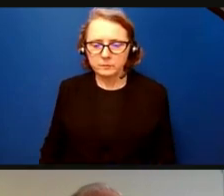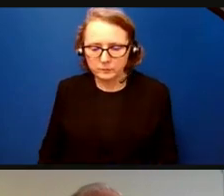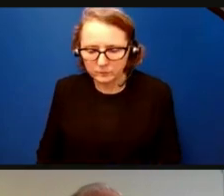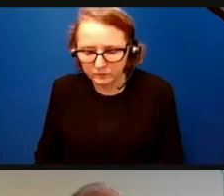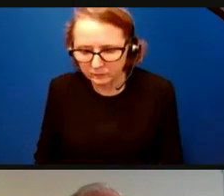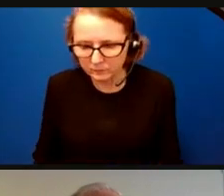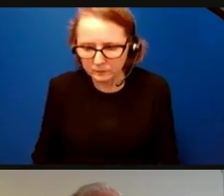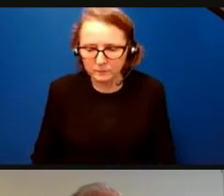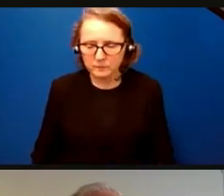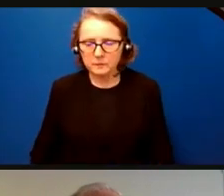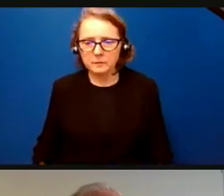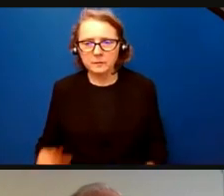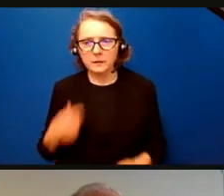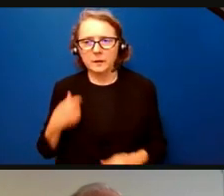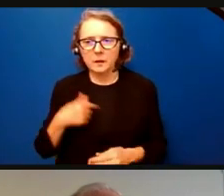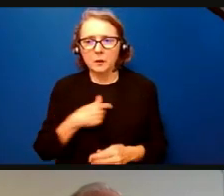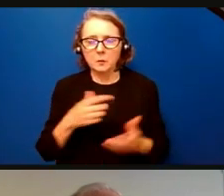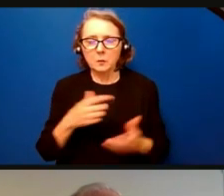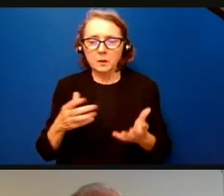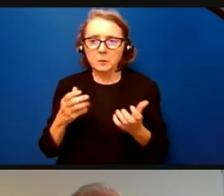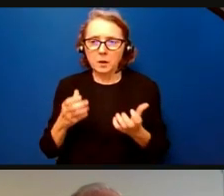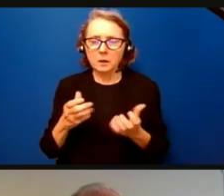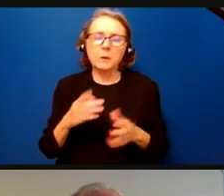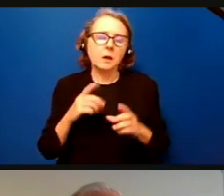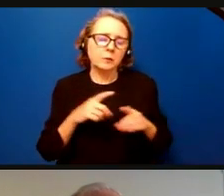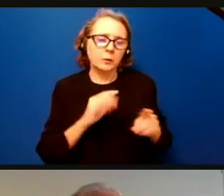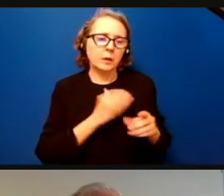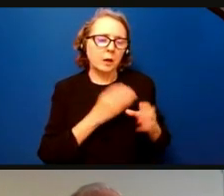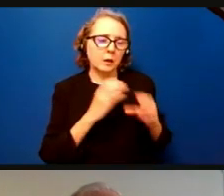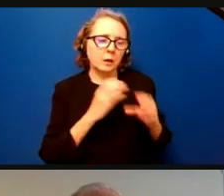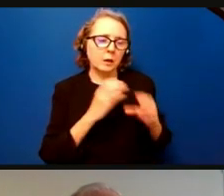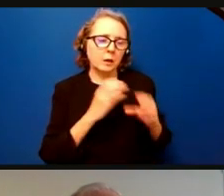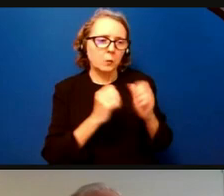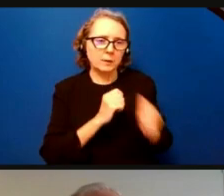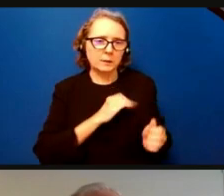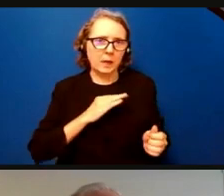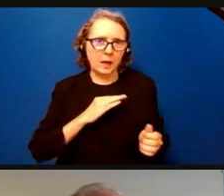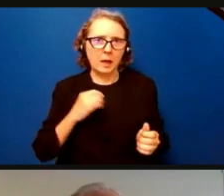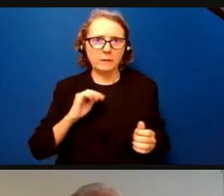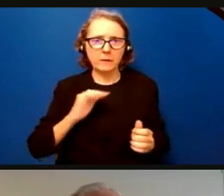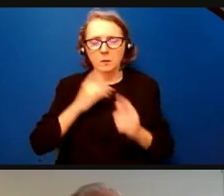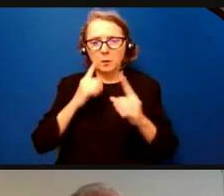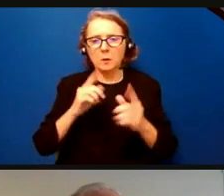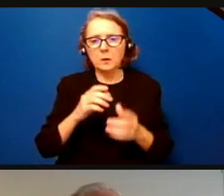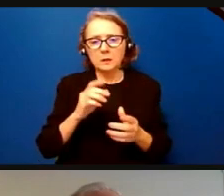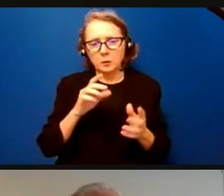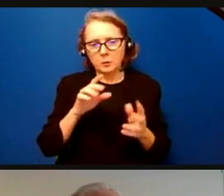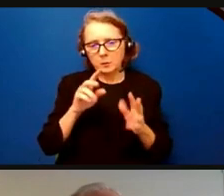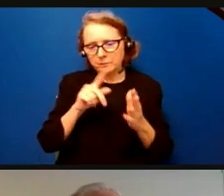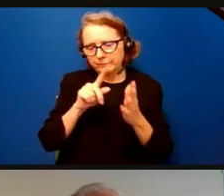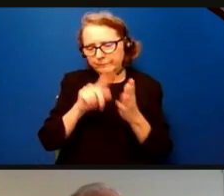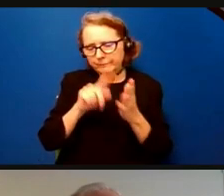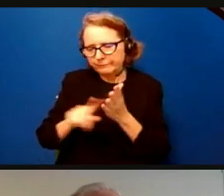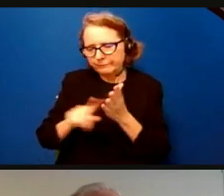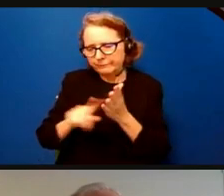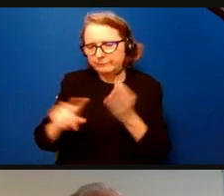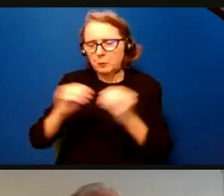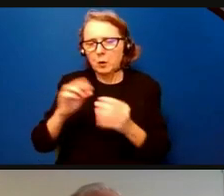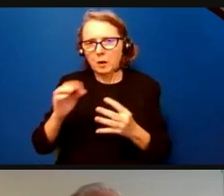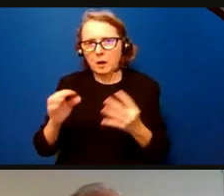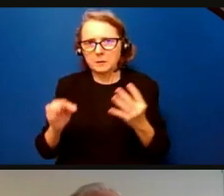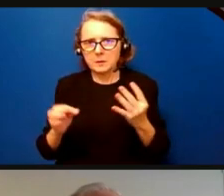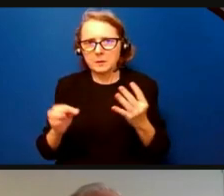We want to, during our conversation with staff, we wanted to explore more options that might be made available